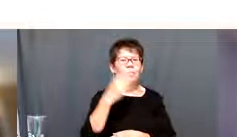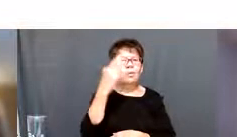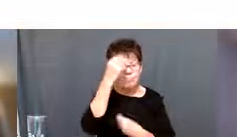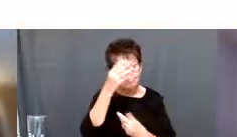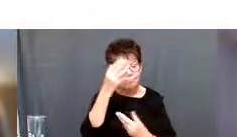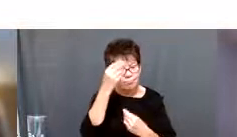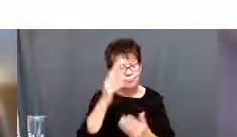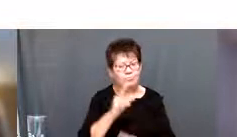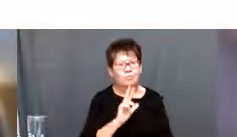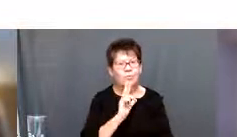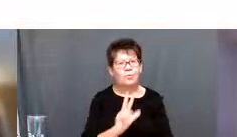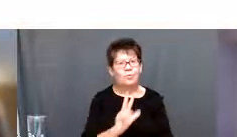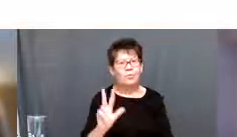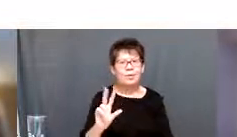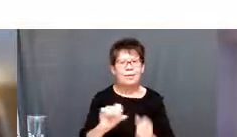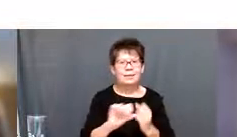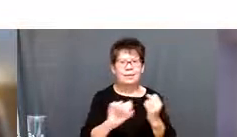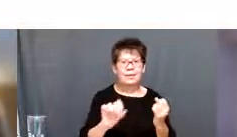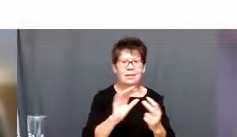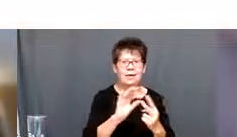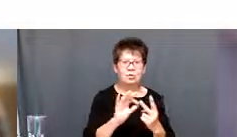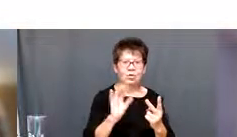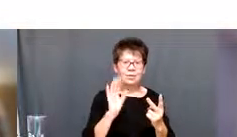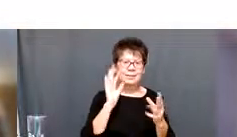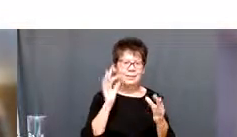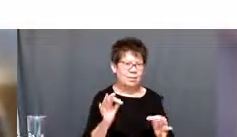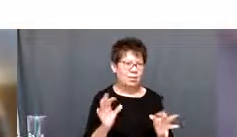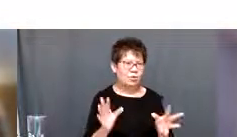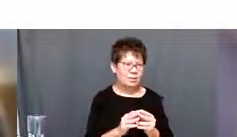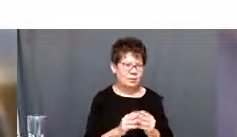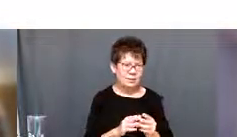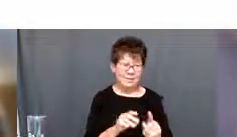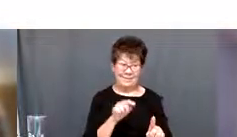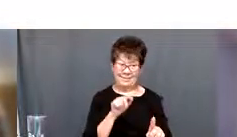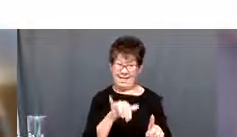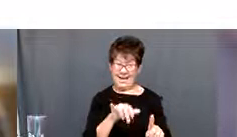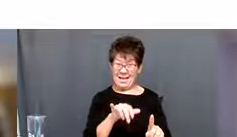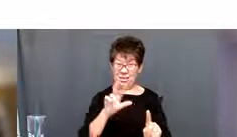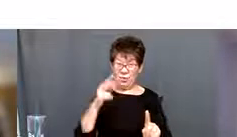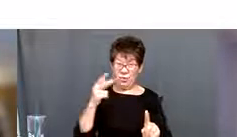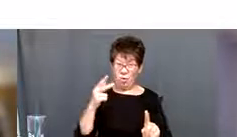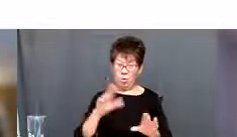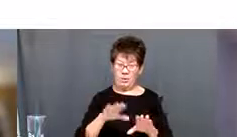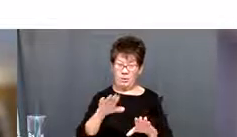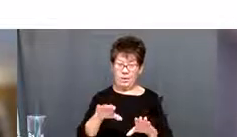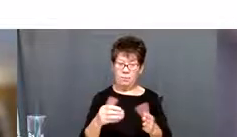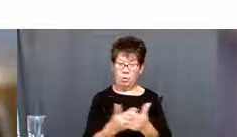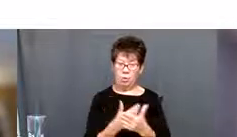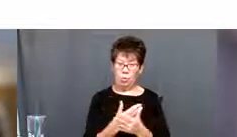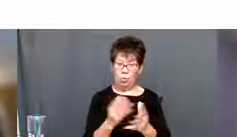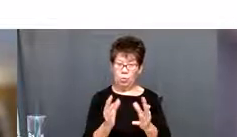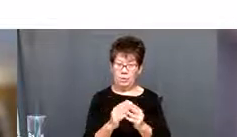3 TEIS extended option decision meeting. Like I said, that is that third step, that new meeting we're talking